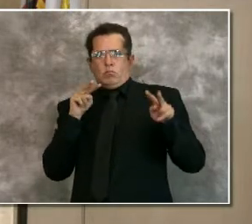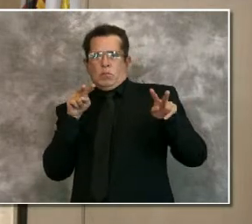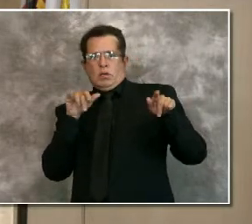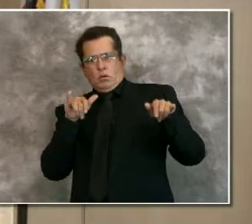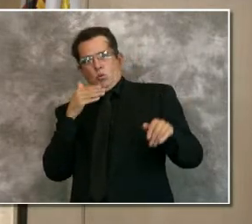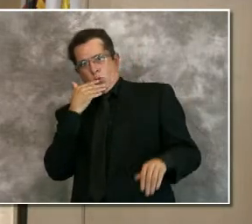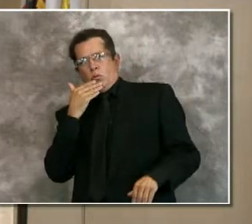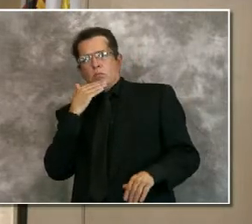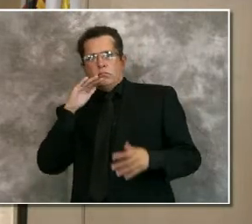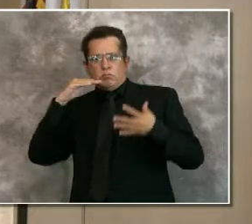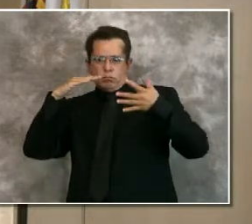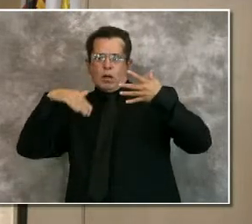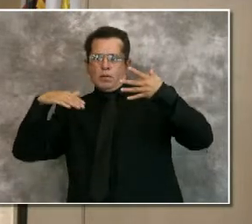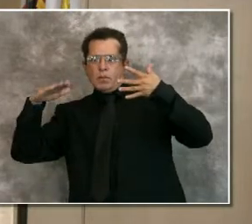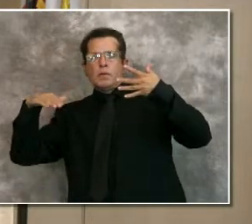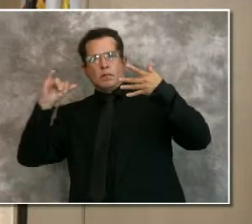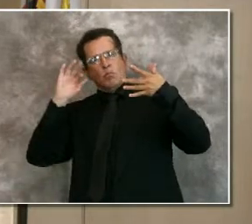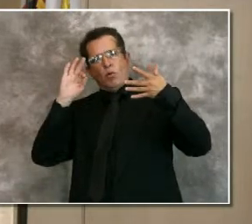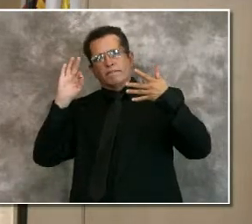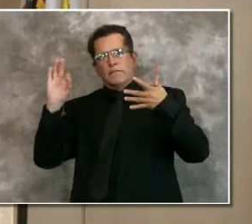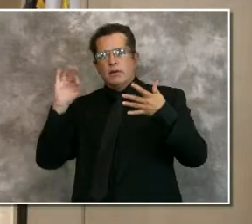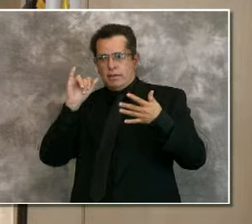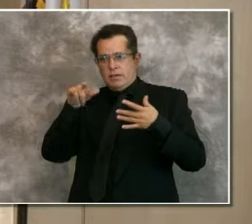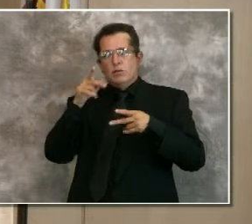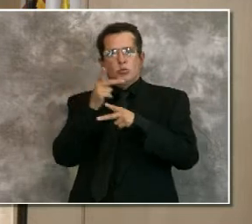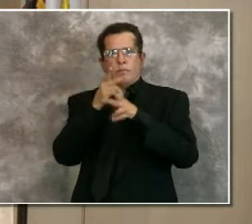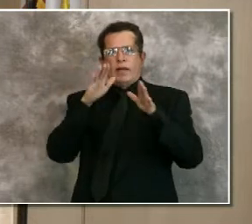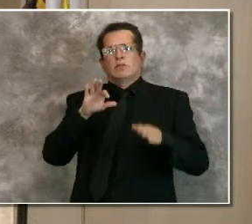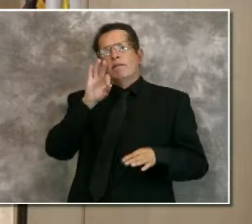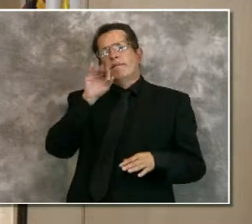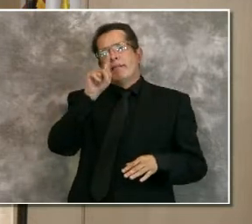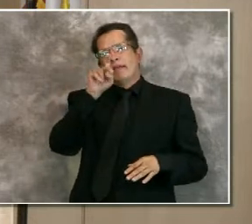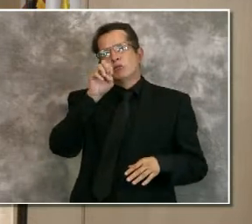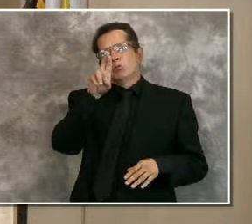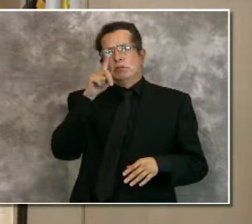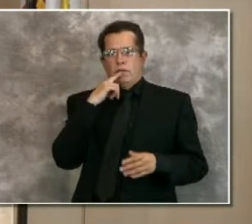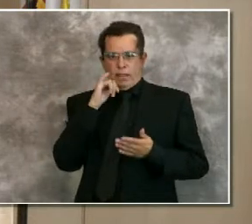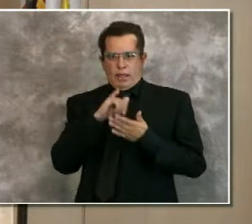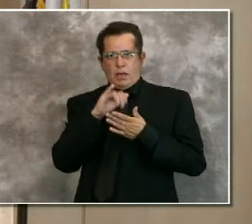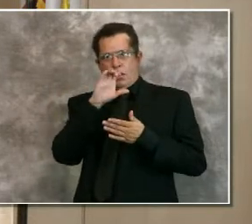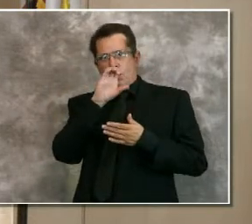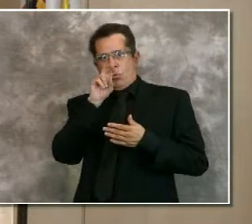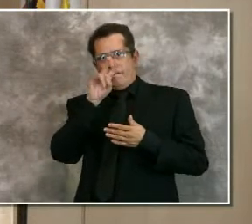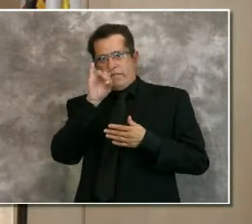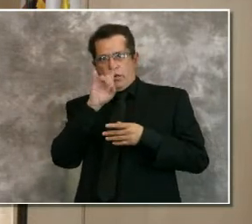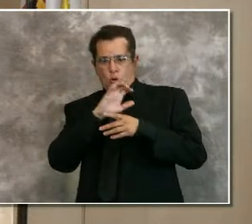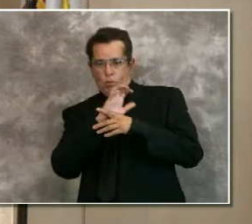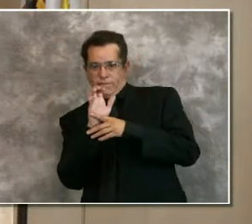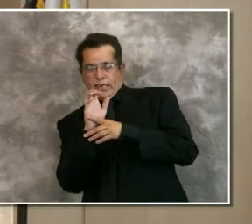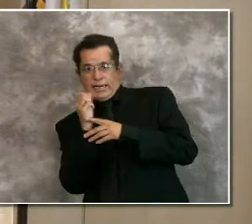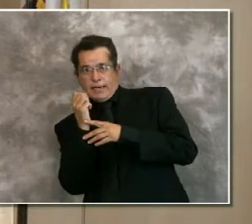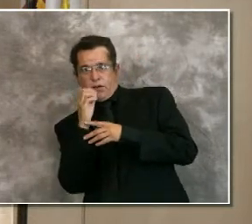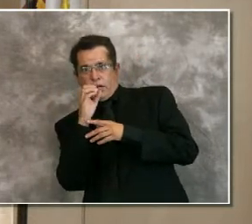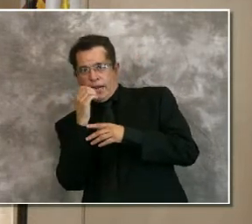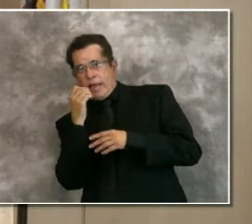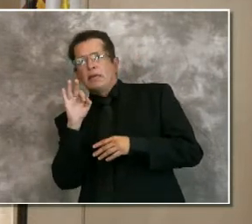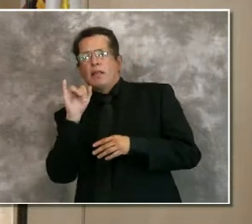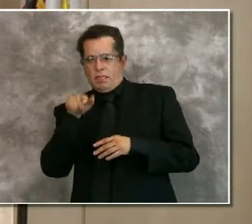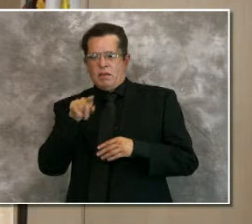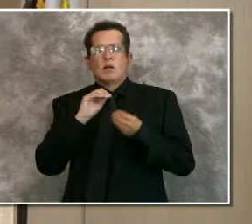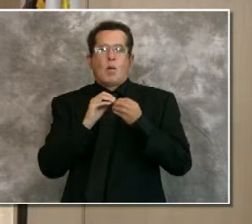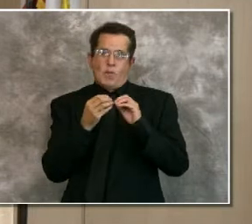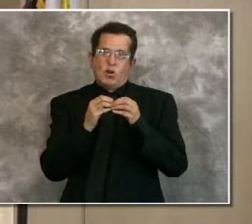be. Supervisor Fletcher noted that for COVID-19 hospitalizations, the number